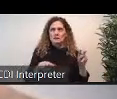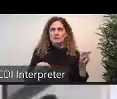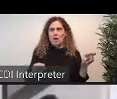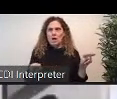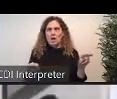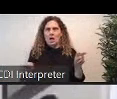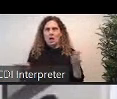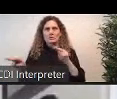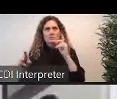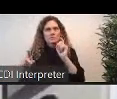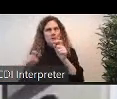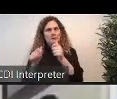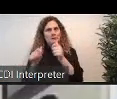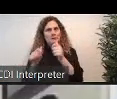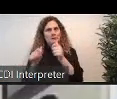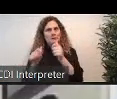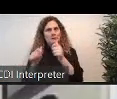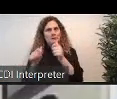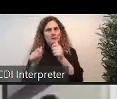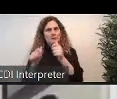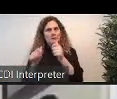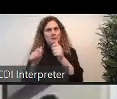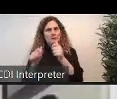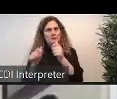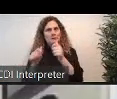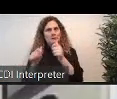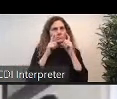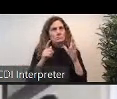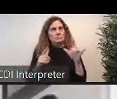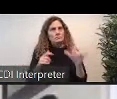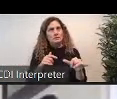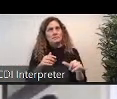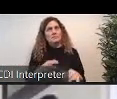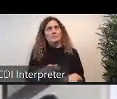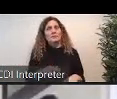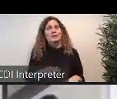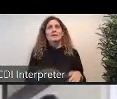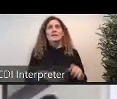And I think the Bucks could have used you Tuesday, Commissioner.